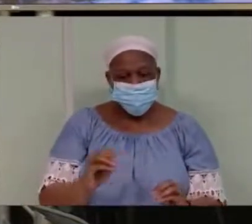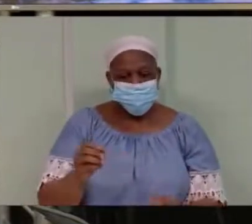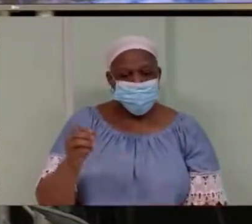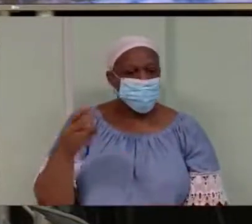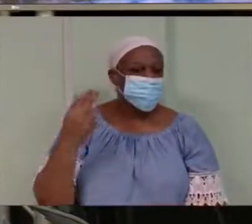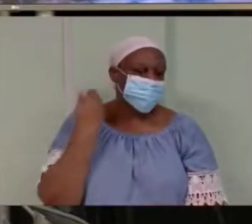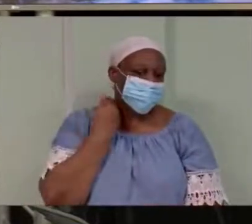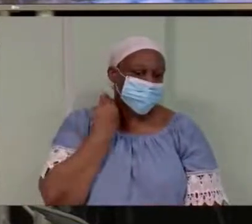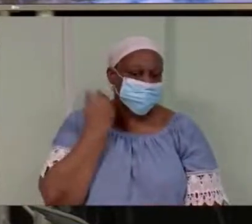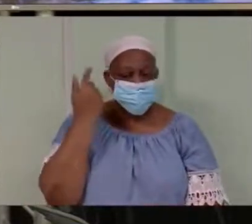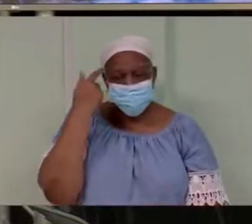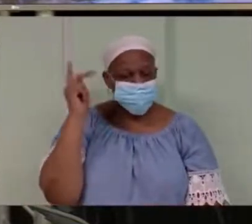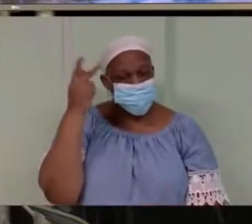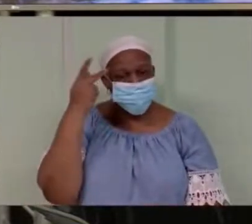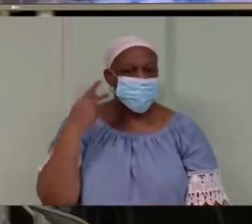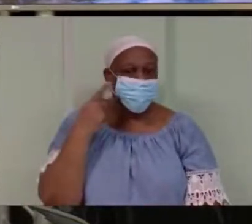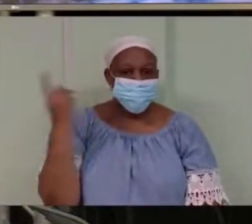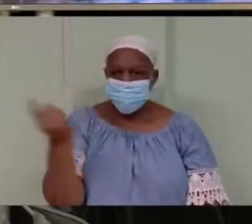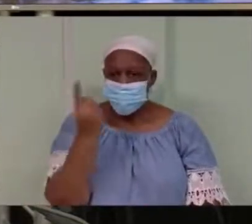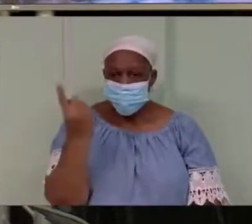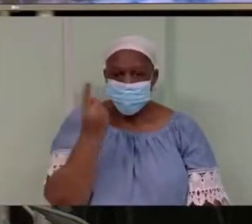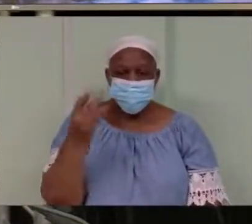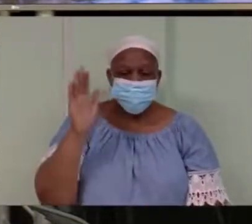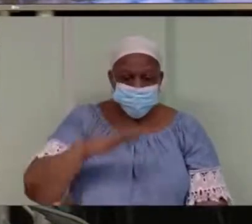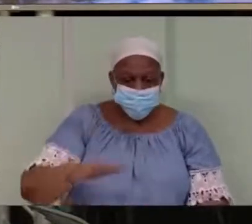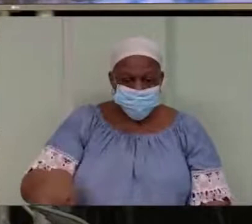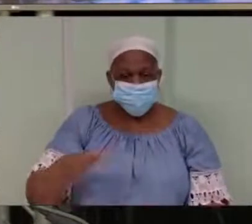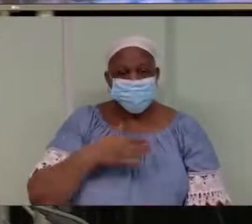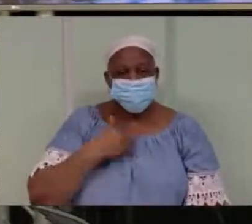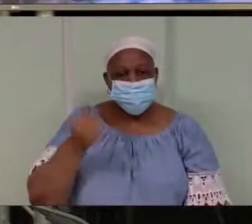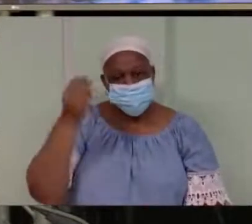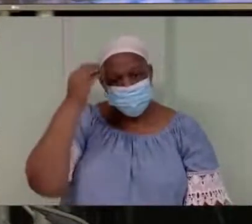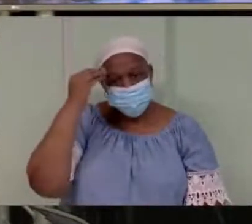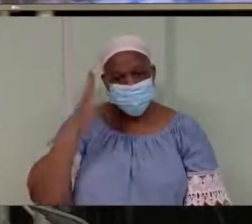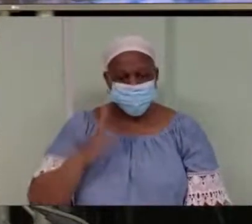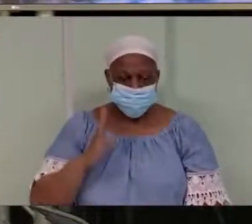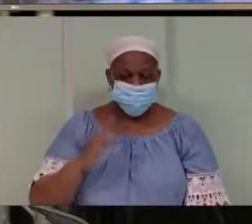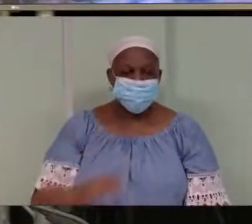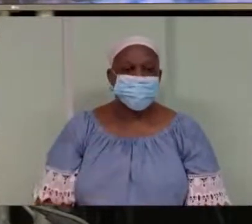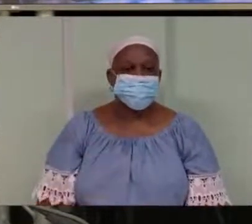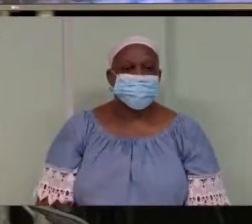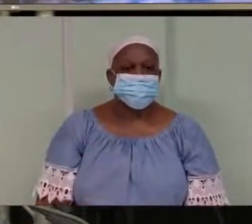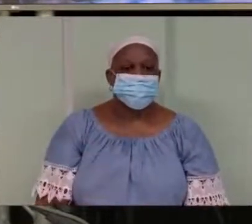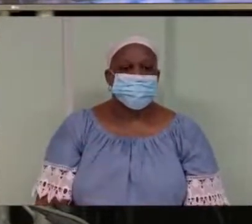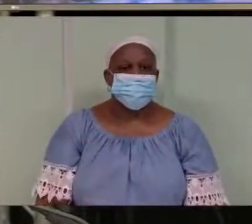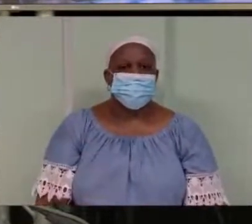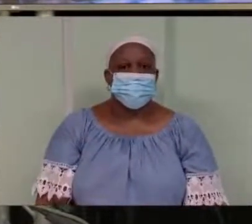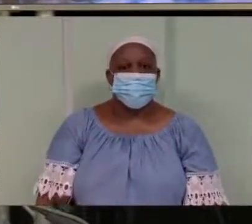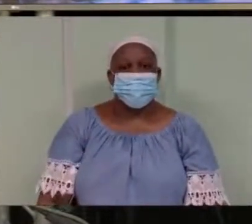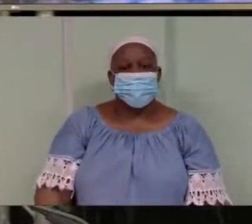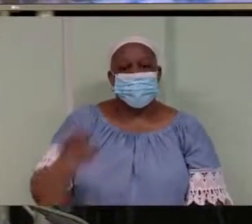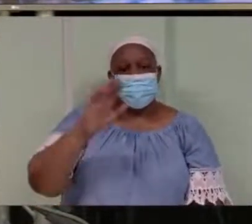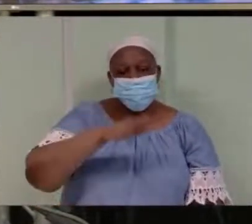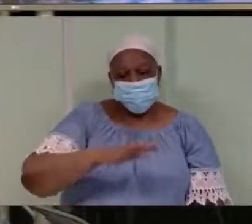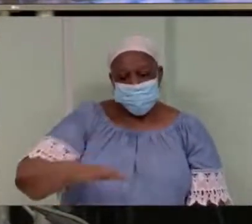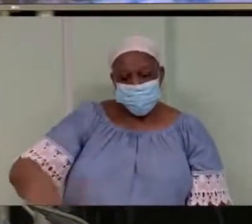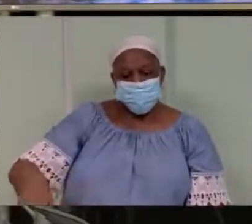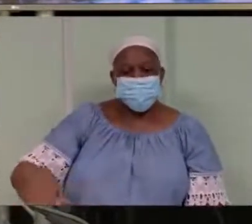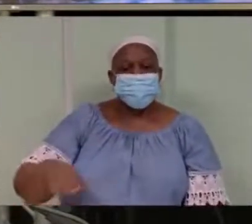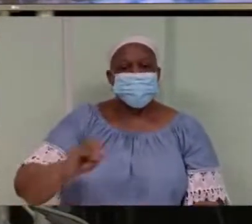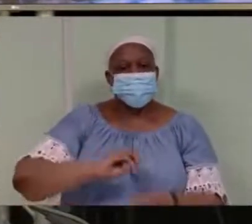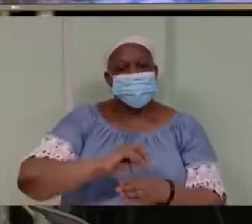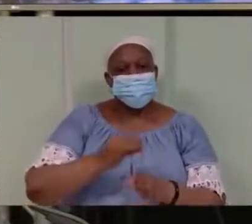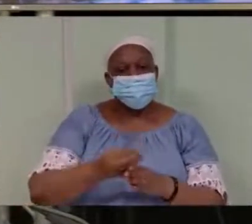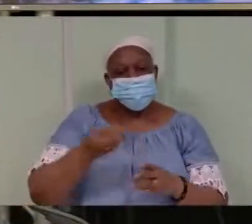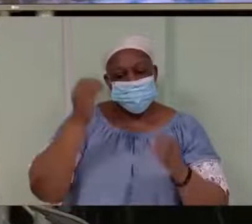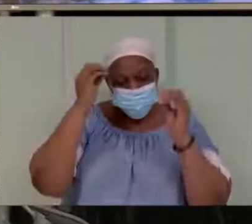be taken for parents two a child or staff member who has a temperature that